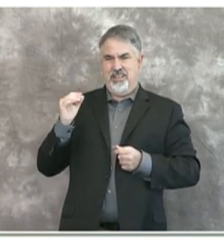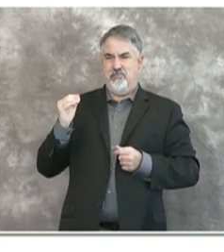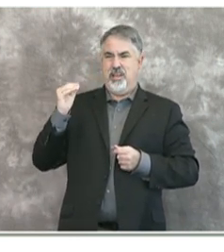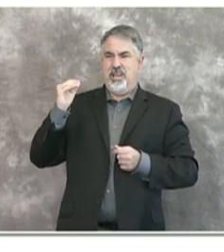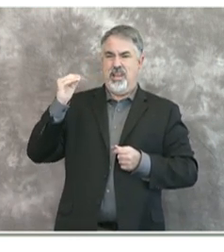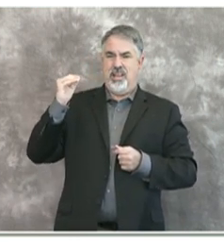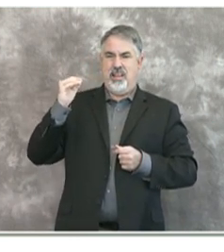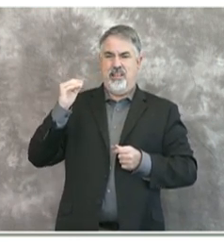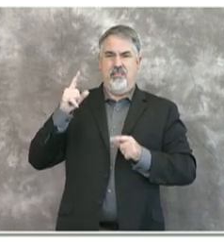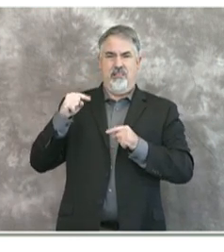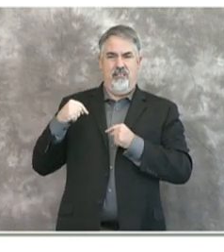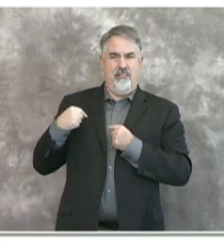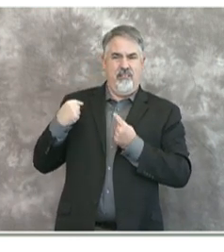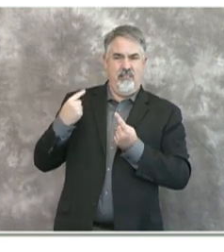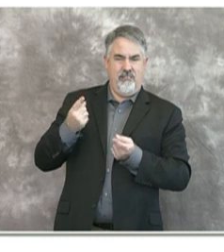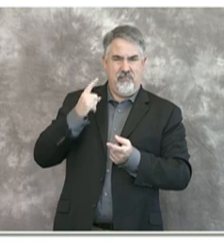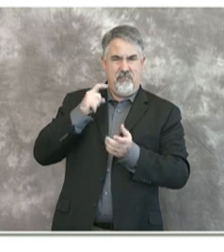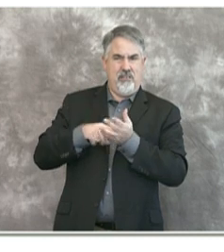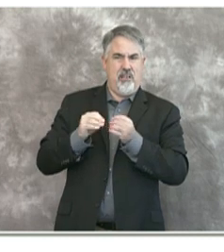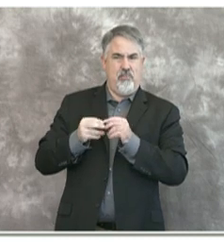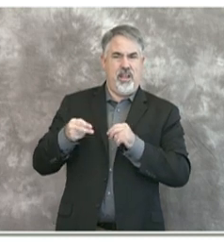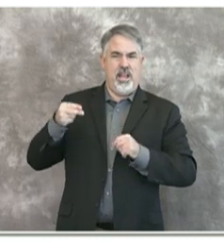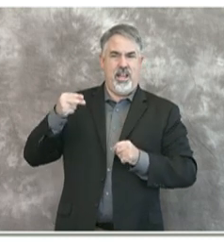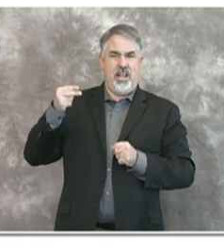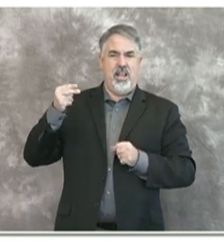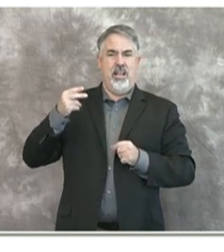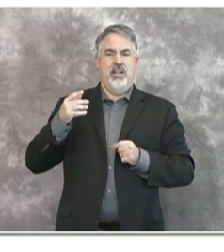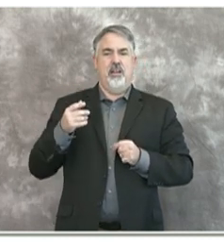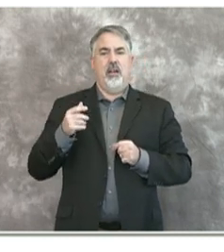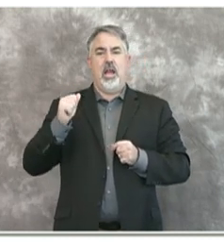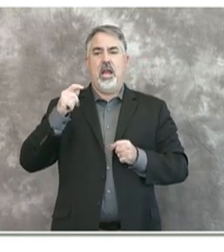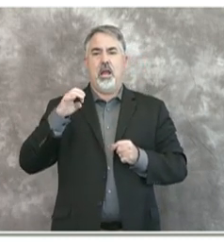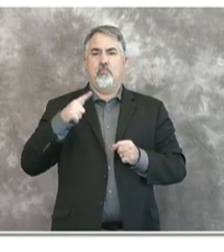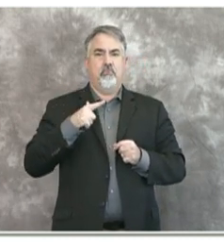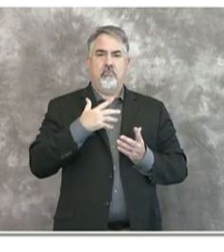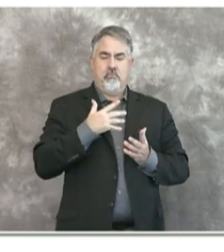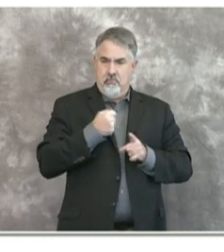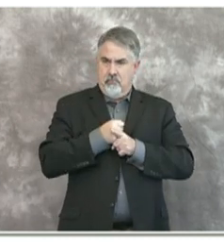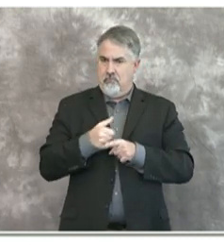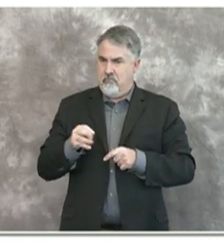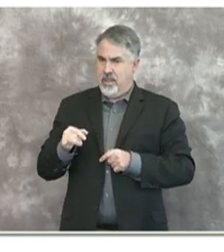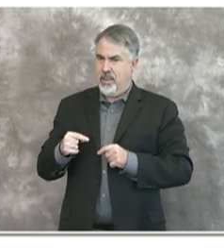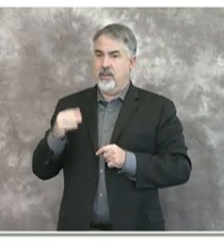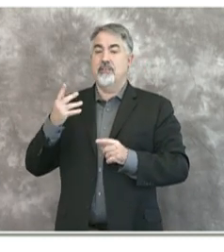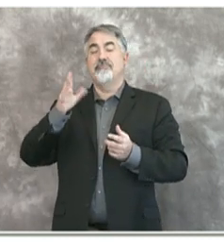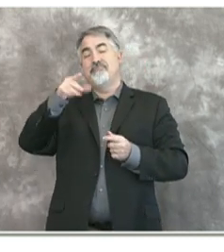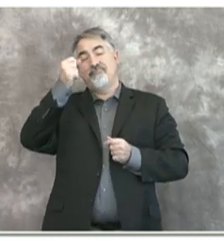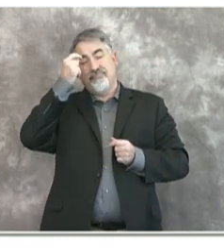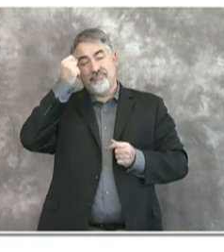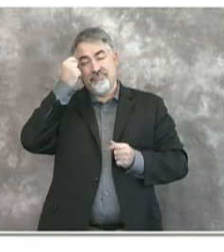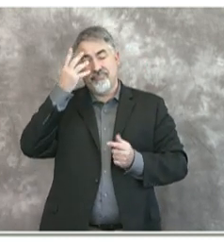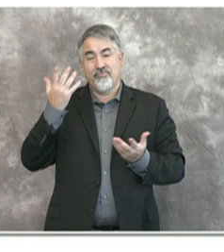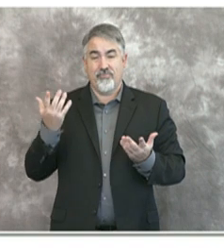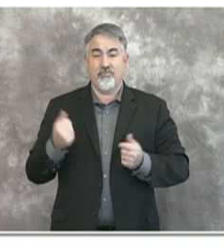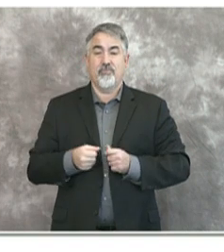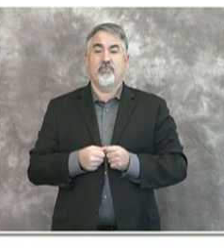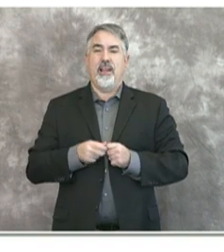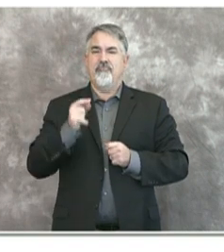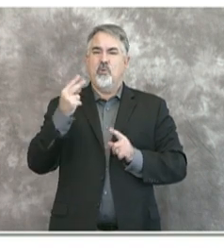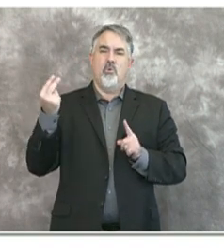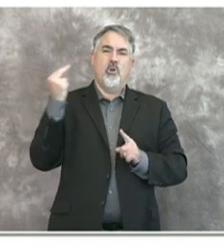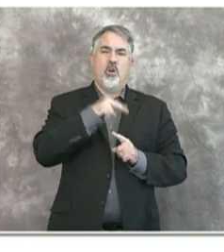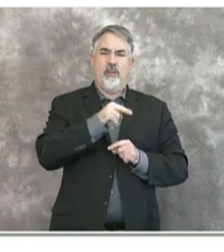than what we had been running throughout much of April. But a part of that is attributed to, if you look at 4/28